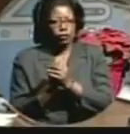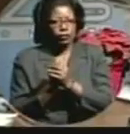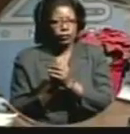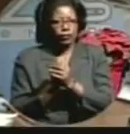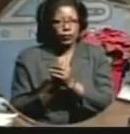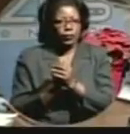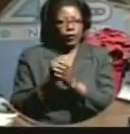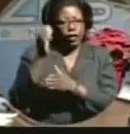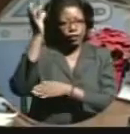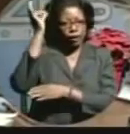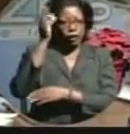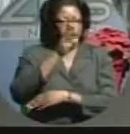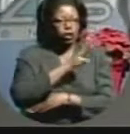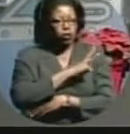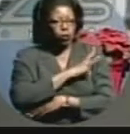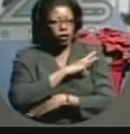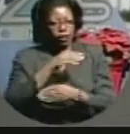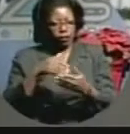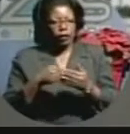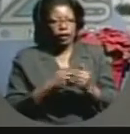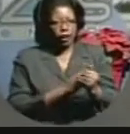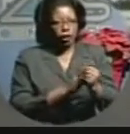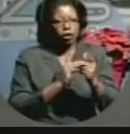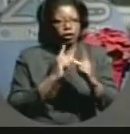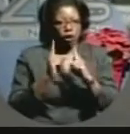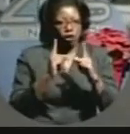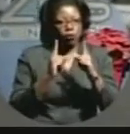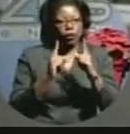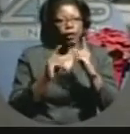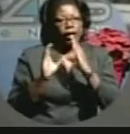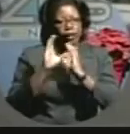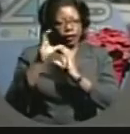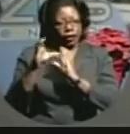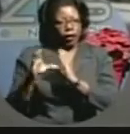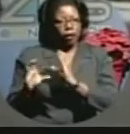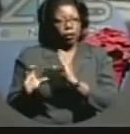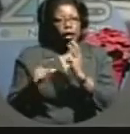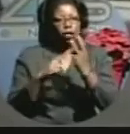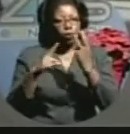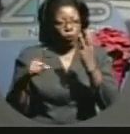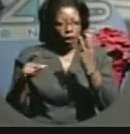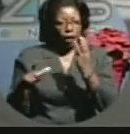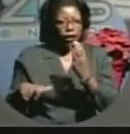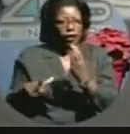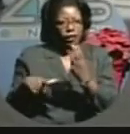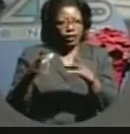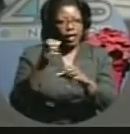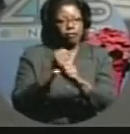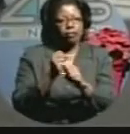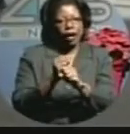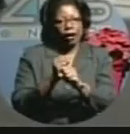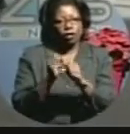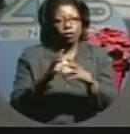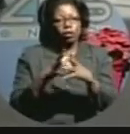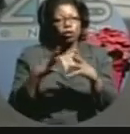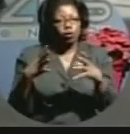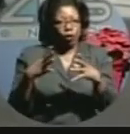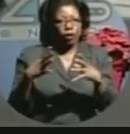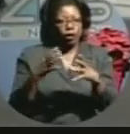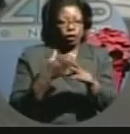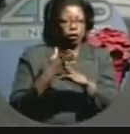Franklyn Wilson leads negotiations with Cable and Wireless on the government's promise to take back the majority of a share in the